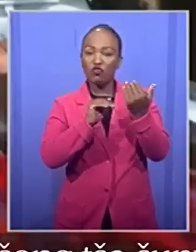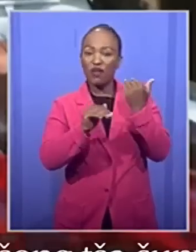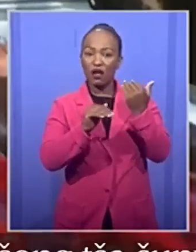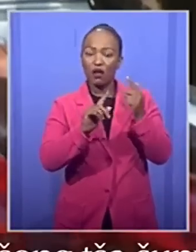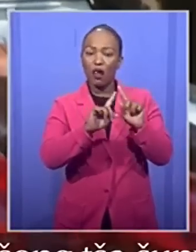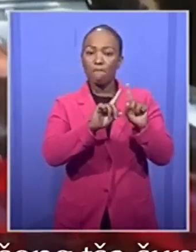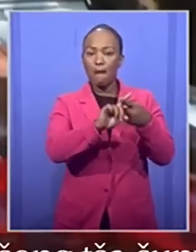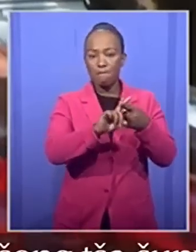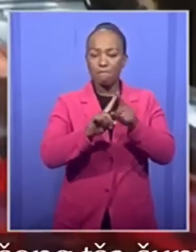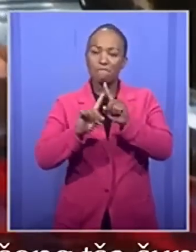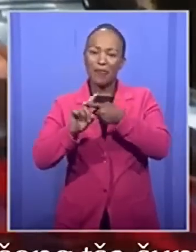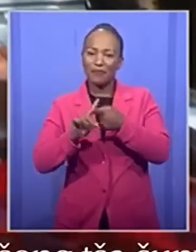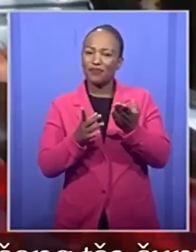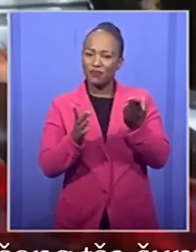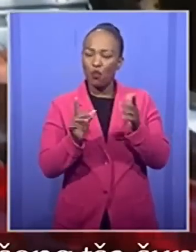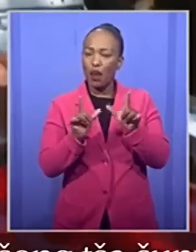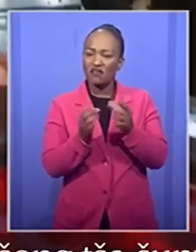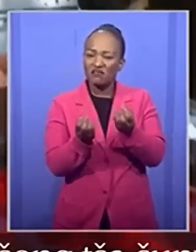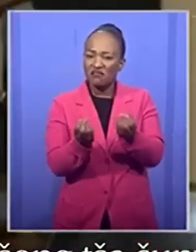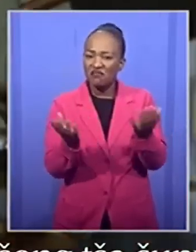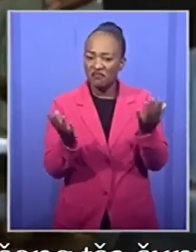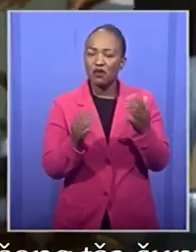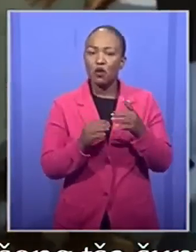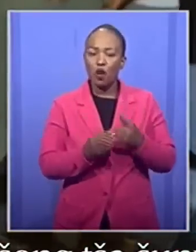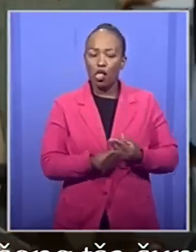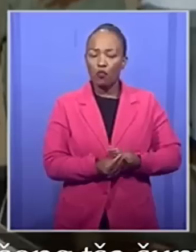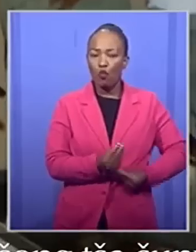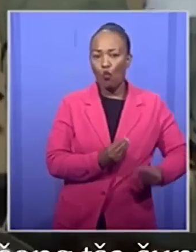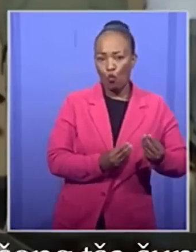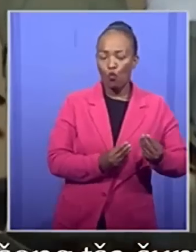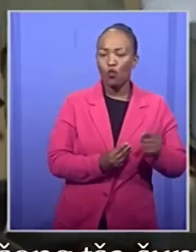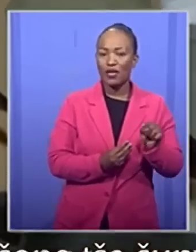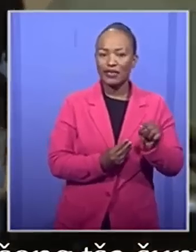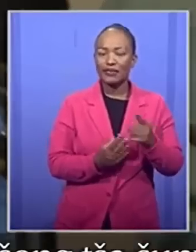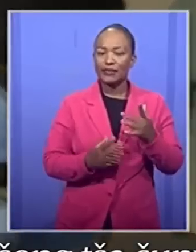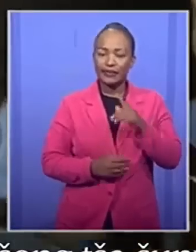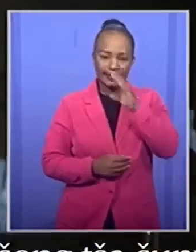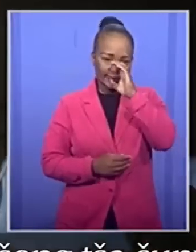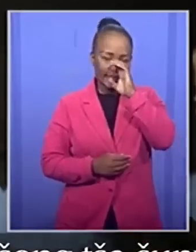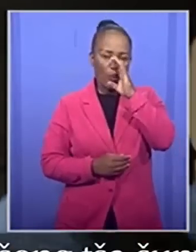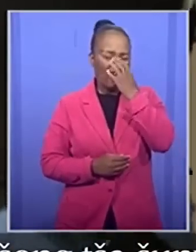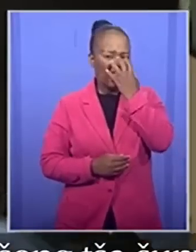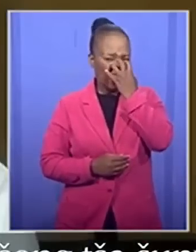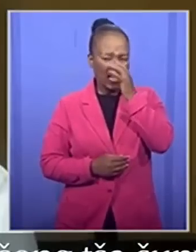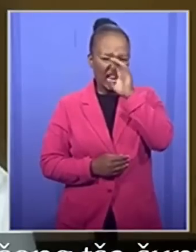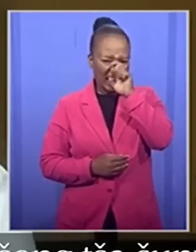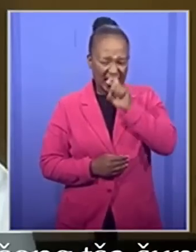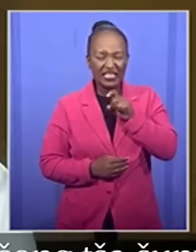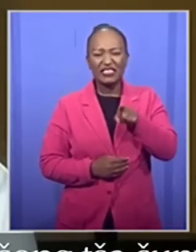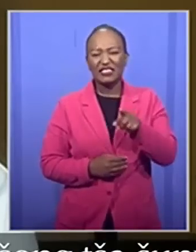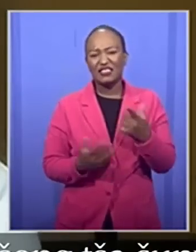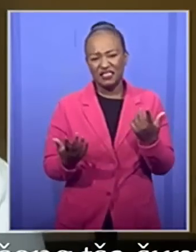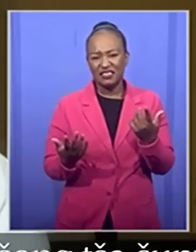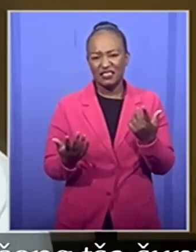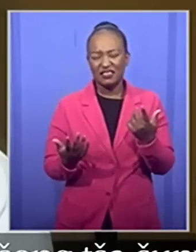re bahlankedi bao ba tsellelago ditiro tša go tšea šunya di baka ke bogopo fela ka ge ba lefelwa megolo e mekaone. It's great from